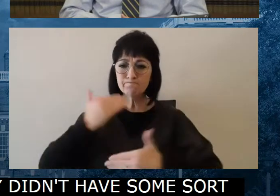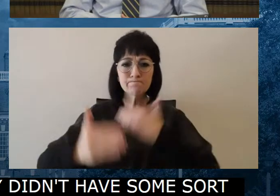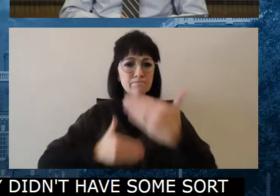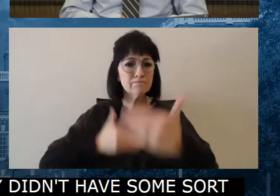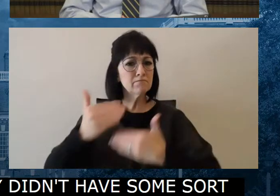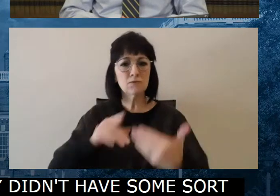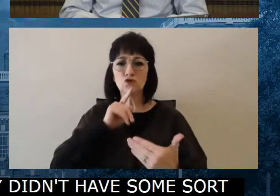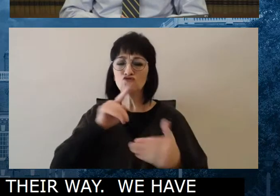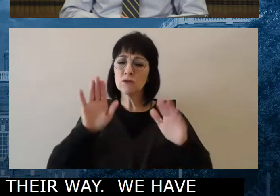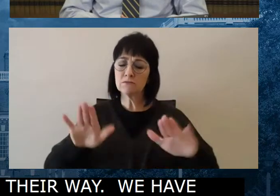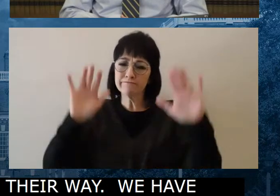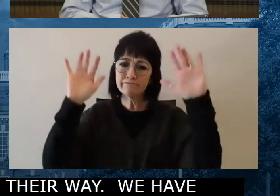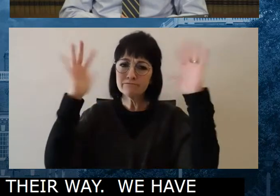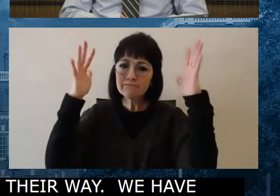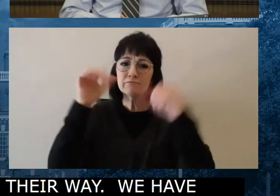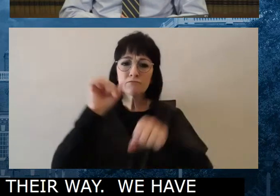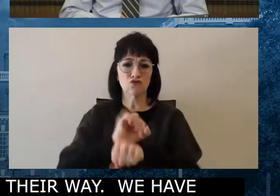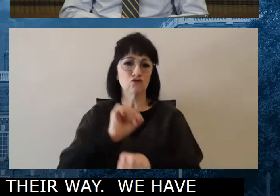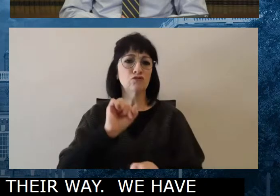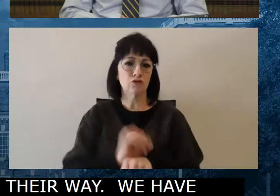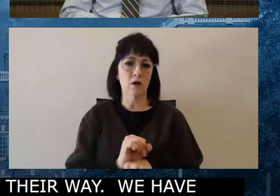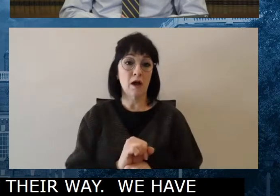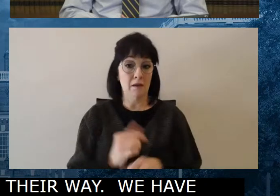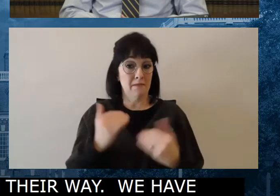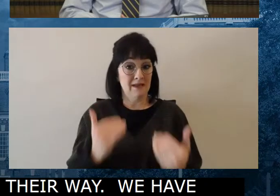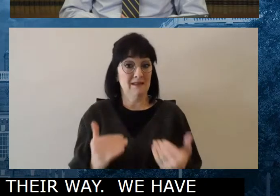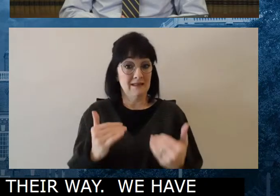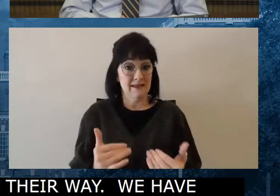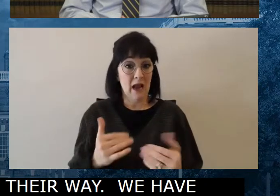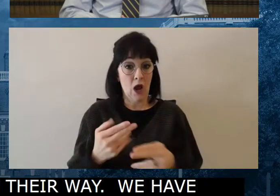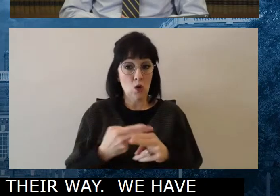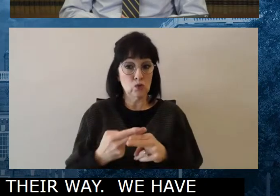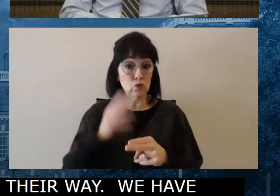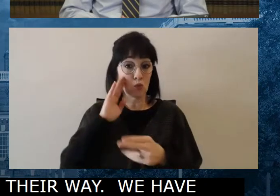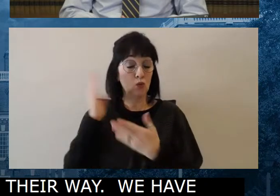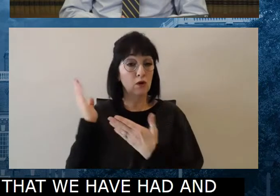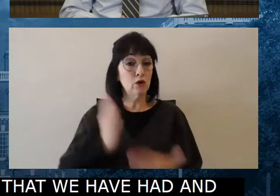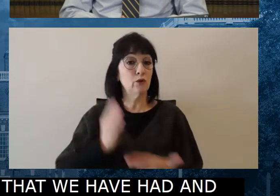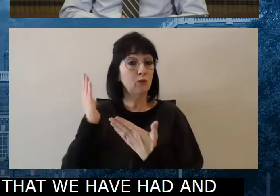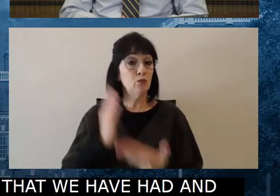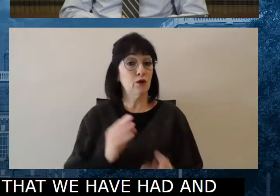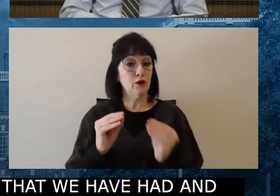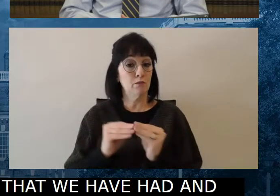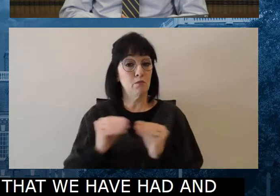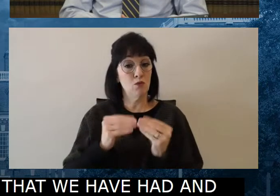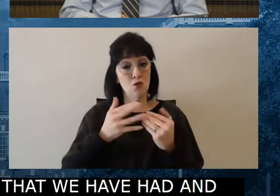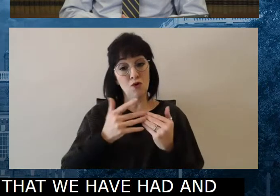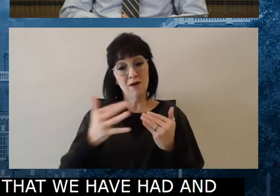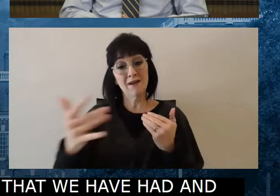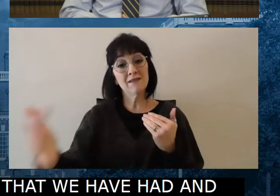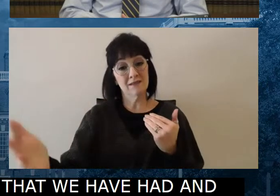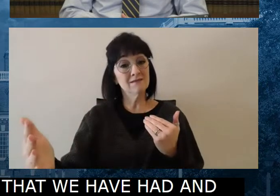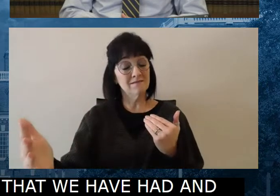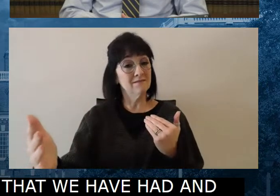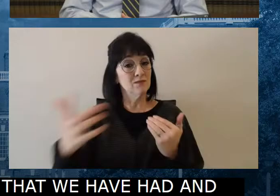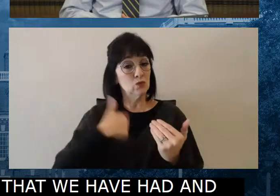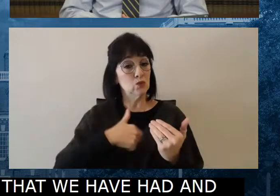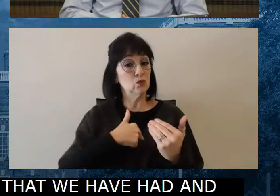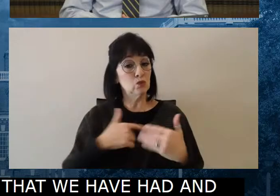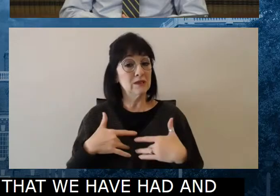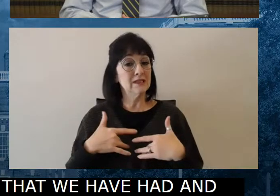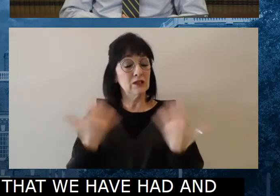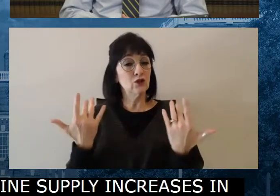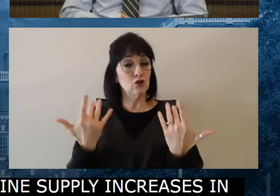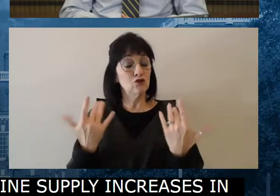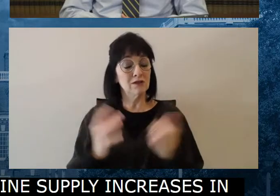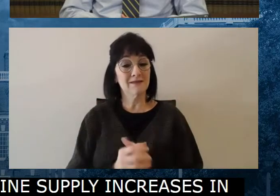vaccine increases in the weeks and months ahead. So let me check out with the slide